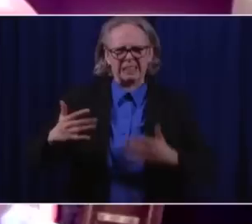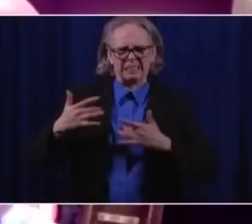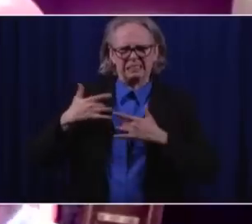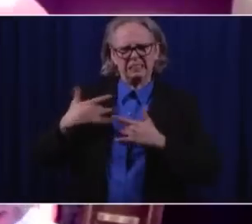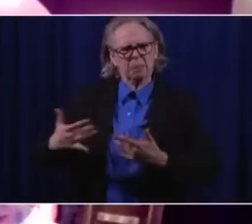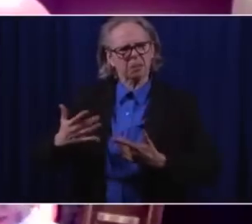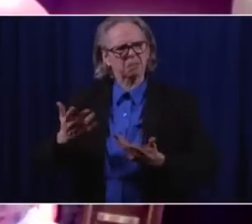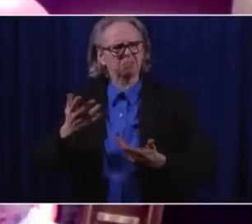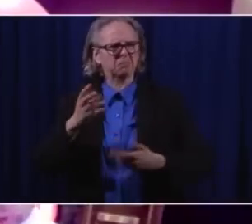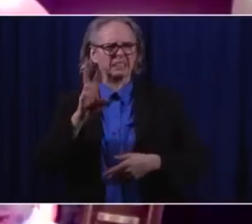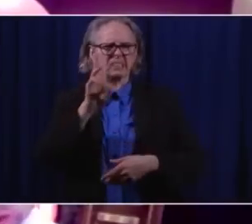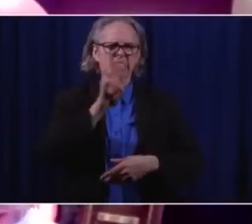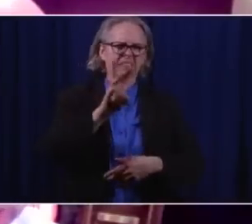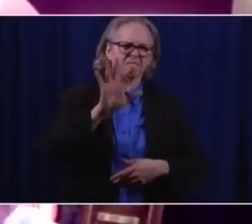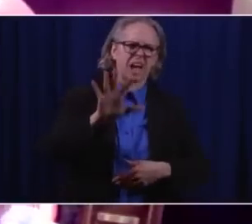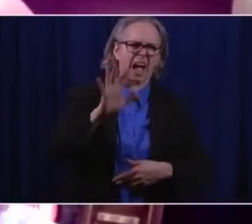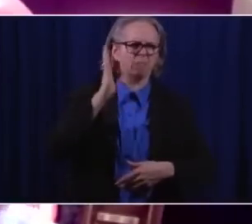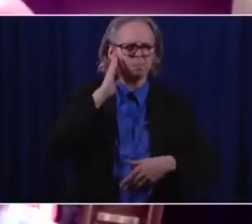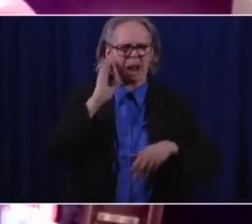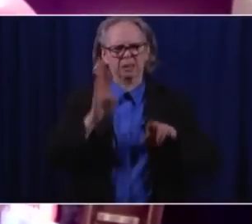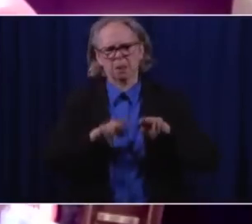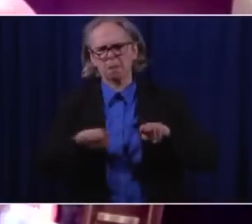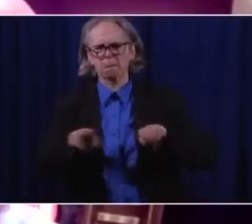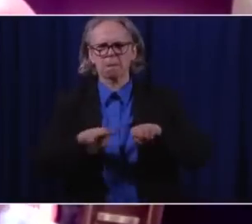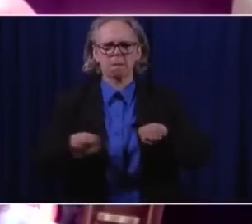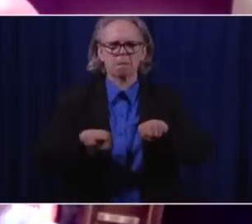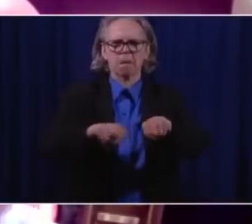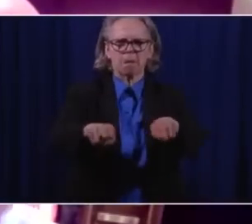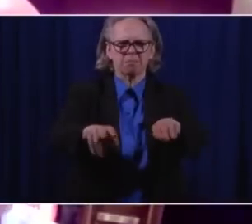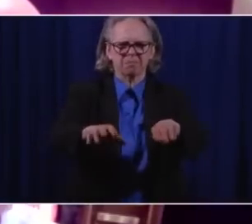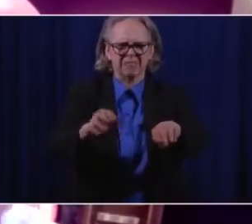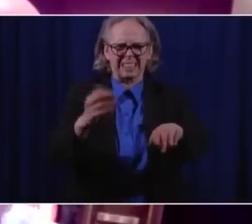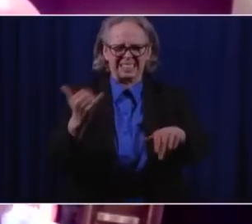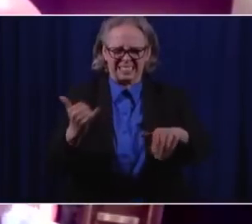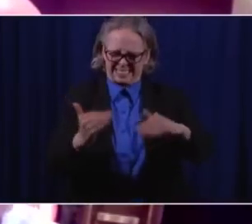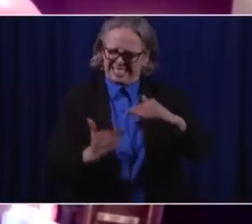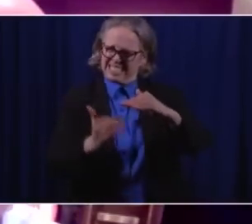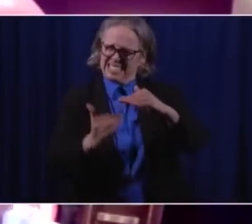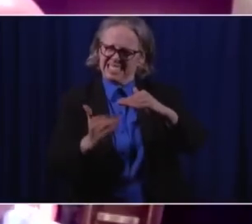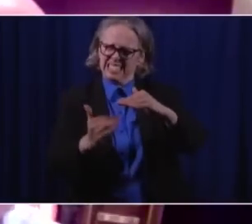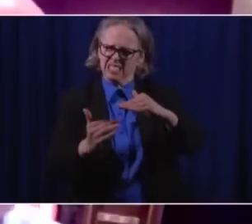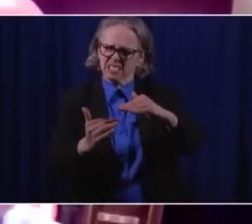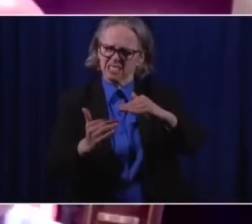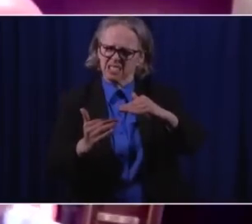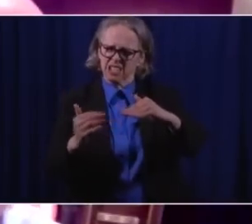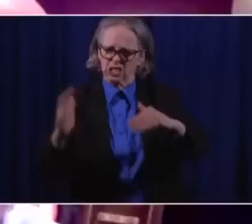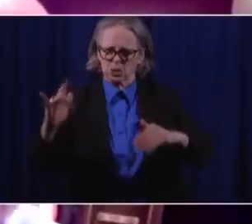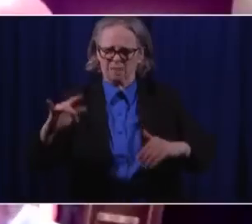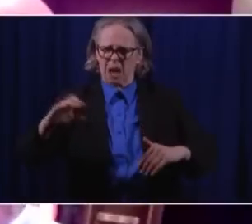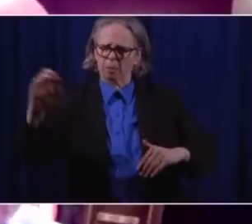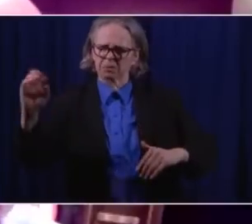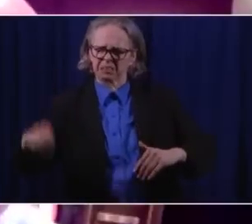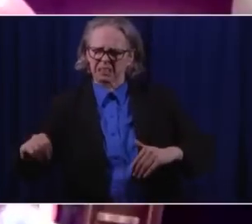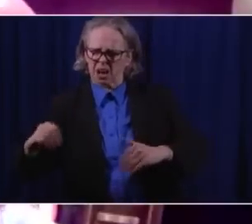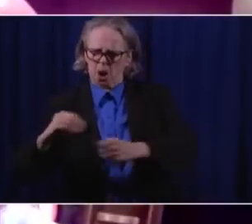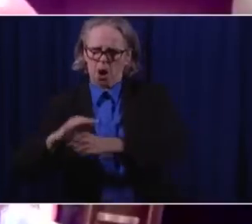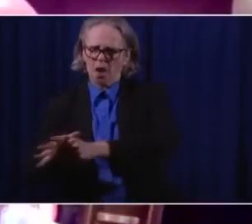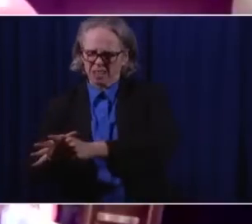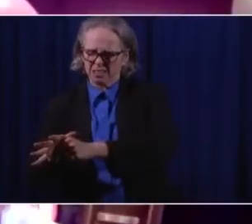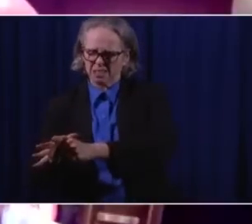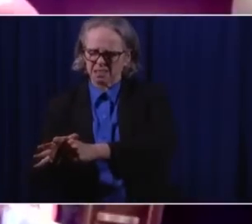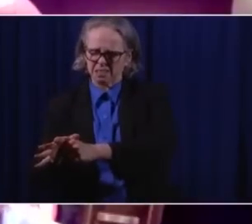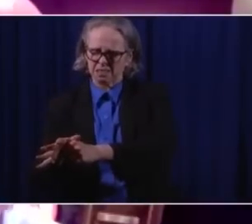25% of those are COVID patients. The rest are the normal patients. As Cheryl said,